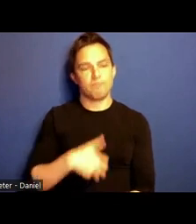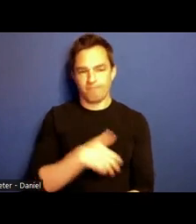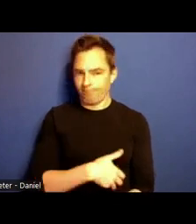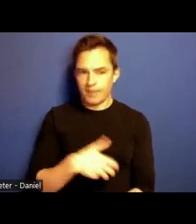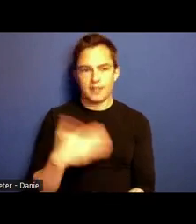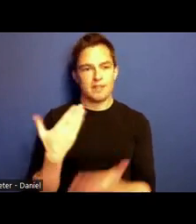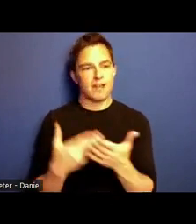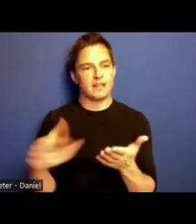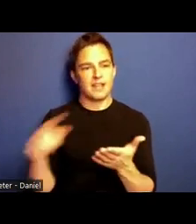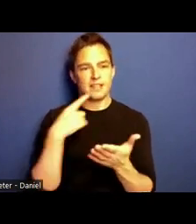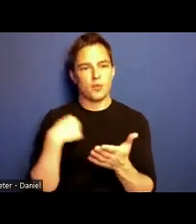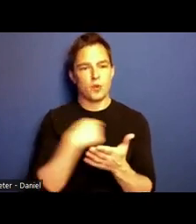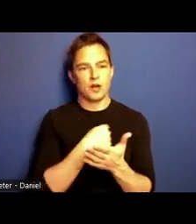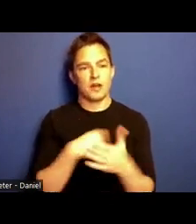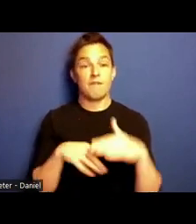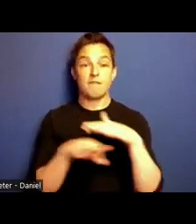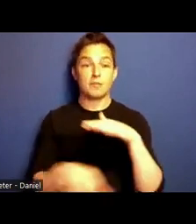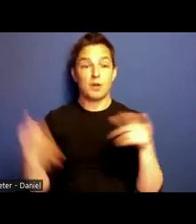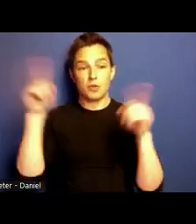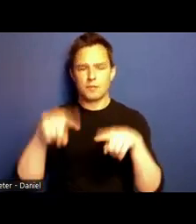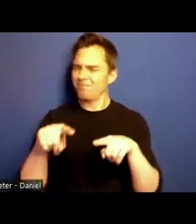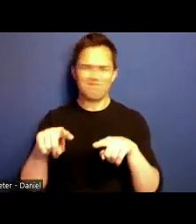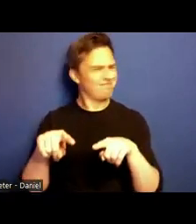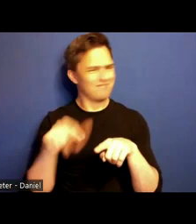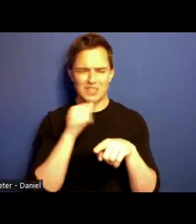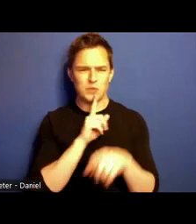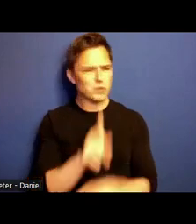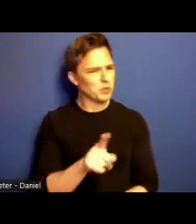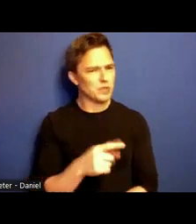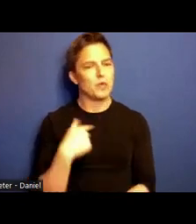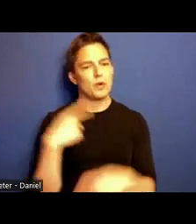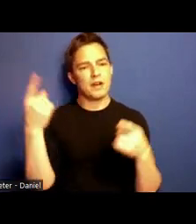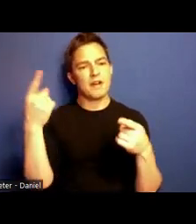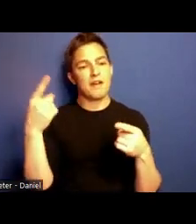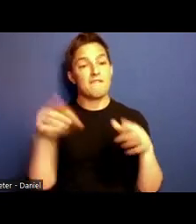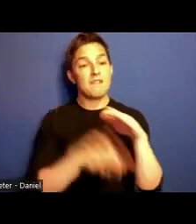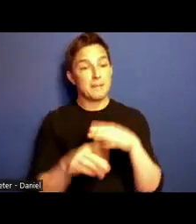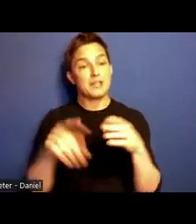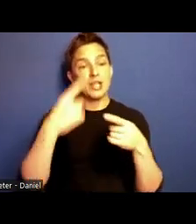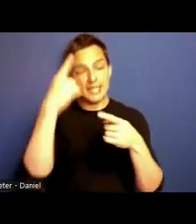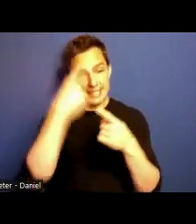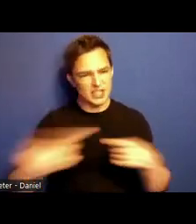we're in fundamental agreement. We're not in fundamental agreement. We're in fundamental disagreement.